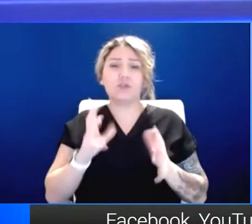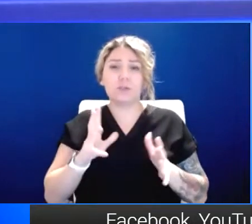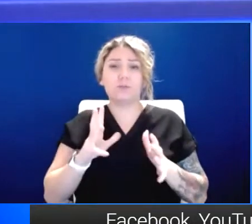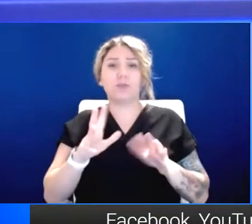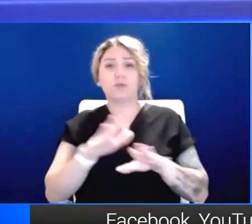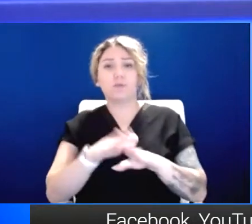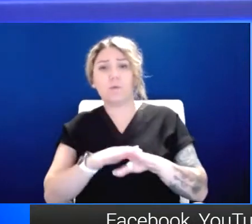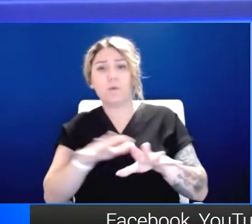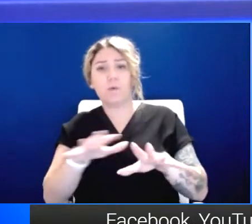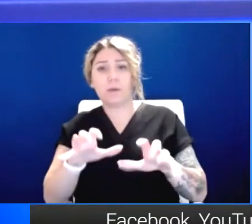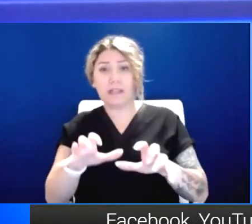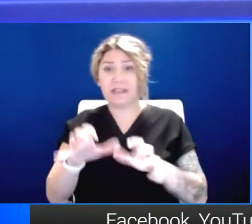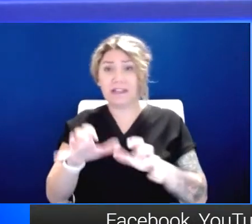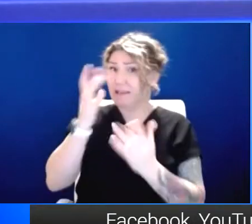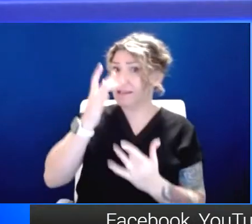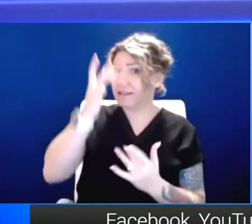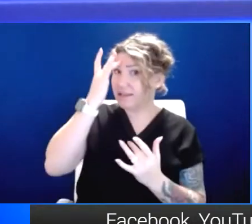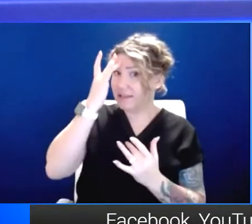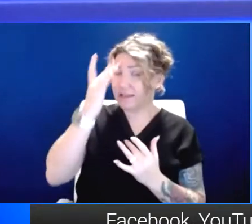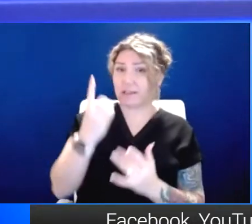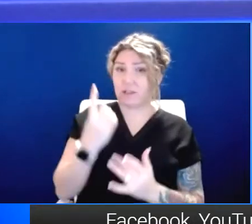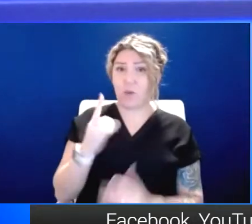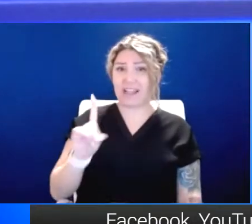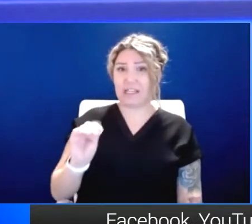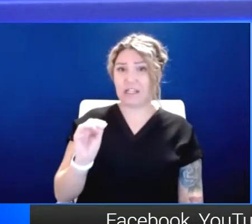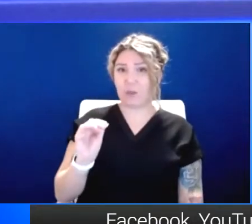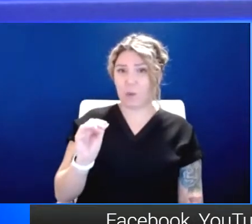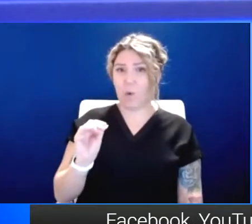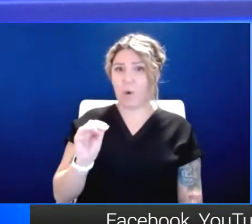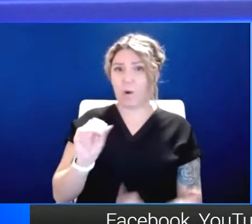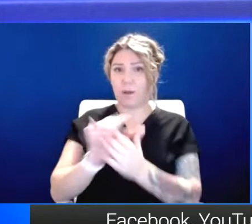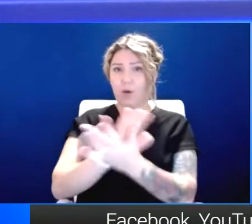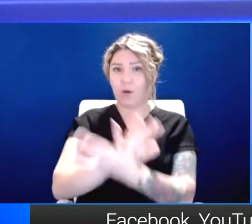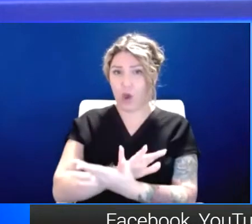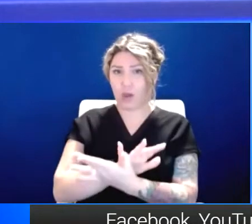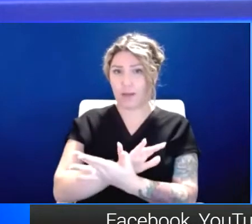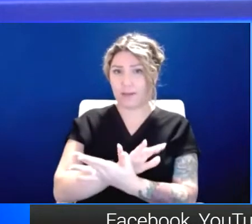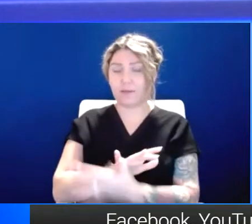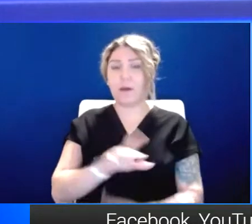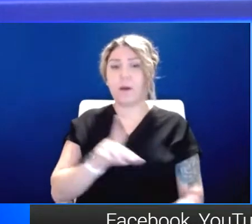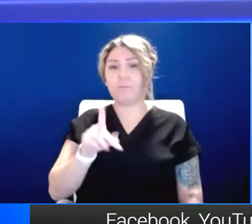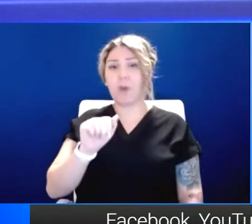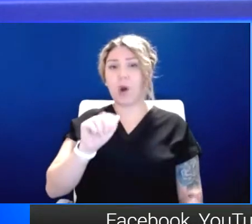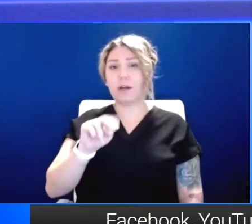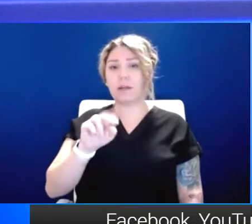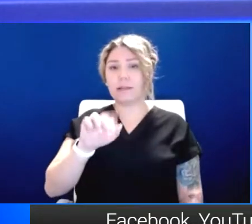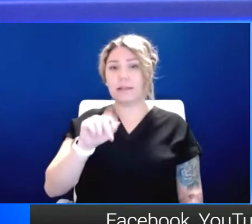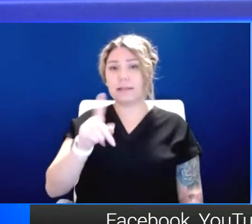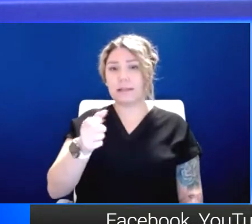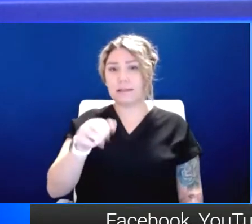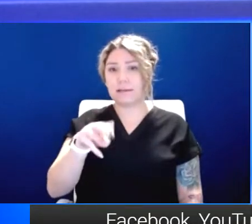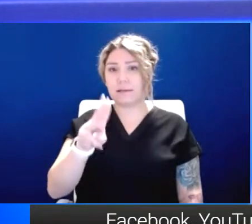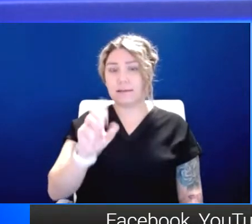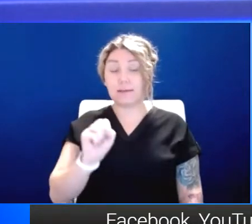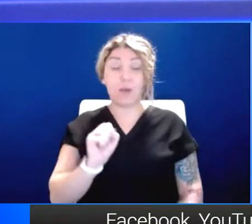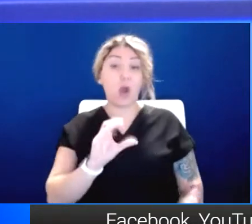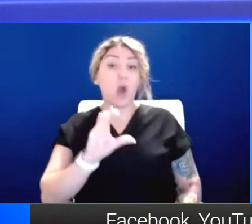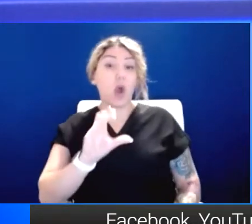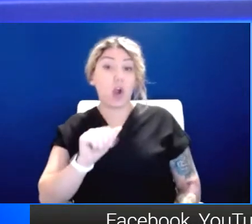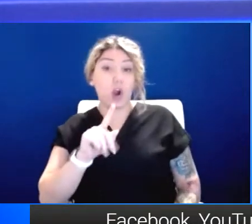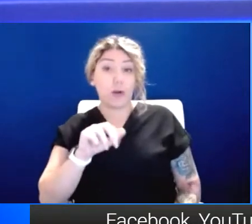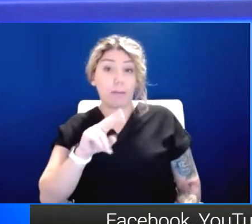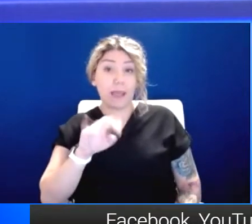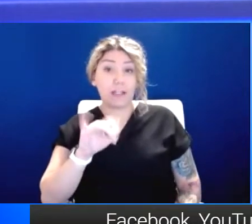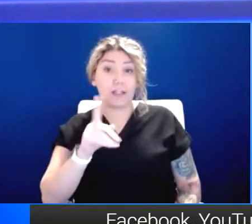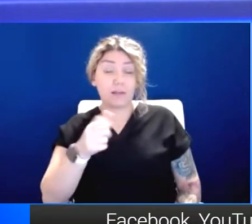Parkinson's disease is one disorder that causes Parkinsonism. Similarly, corticobasal degeneration, multiple